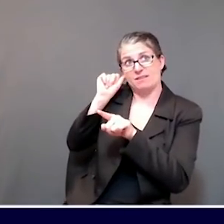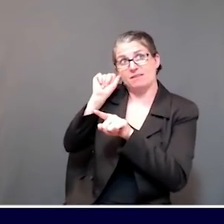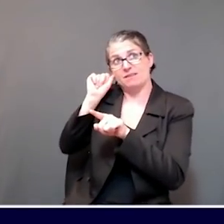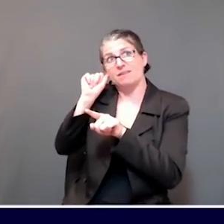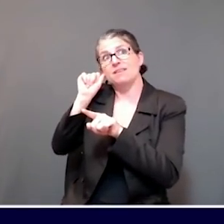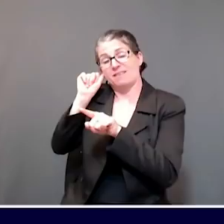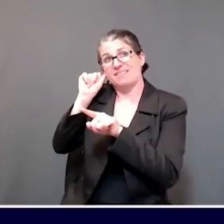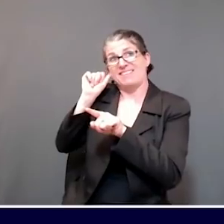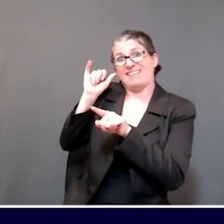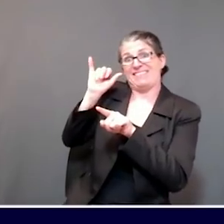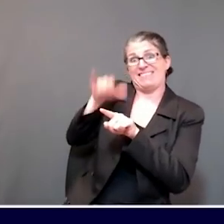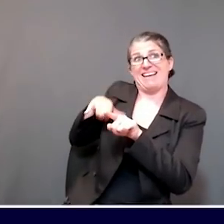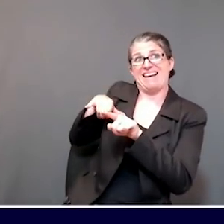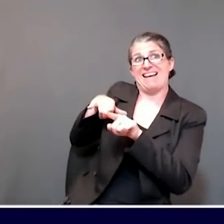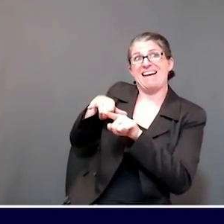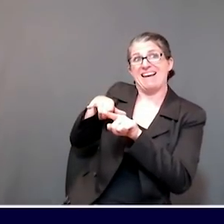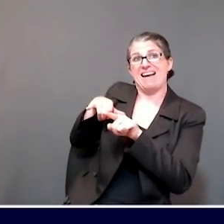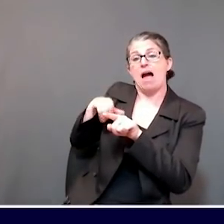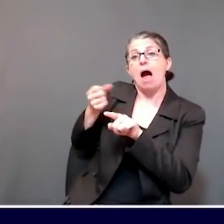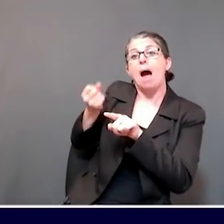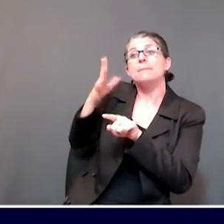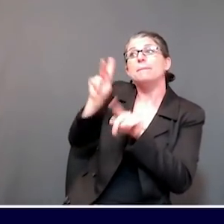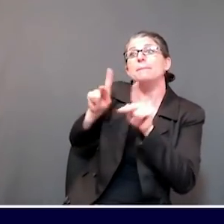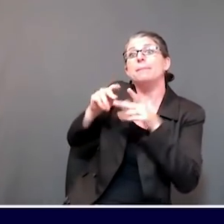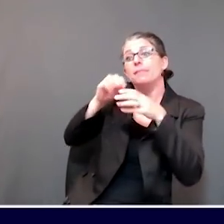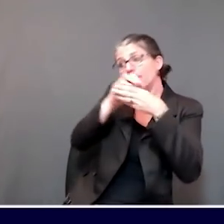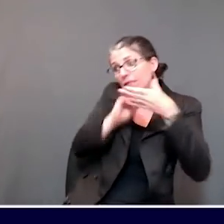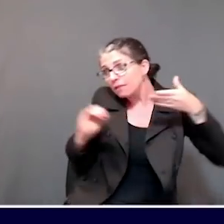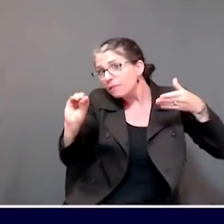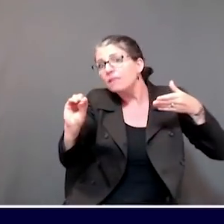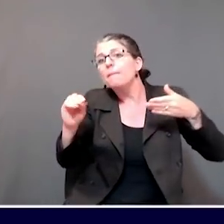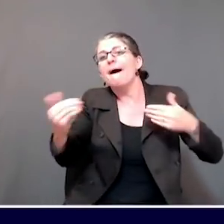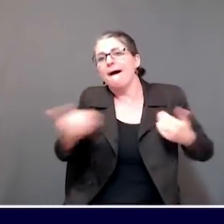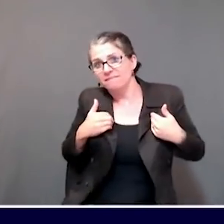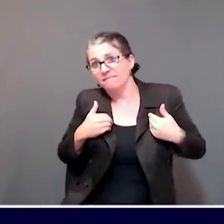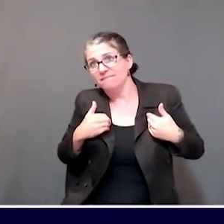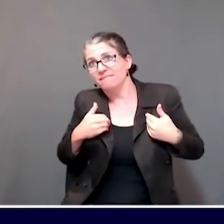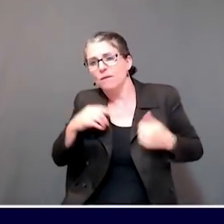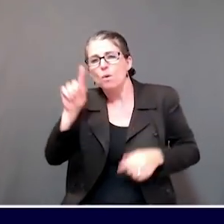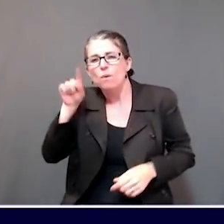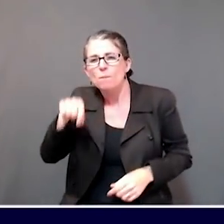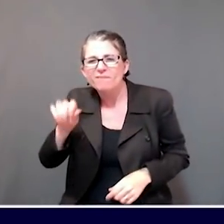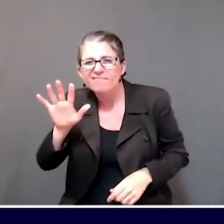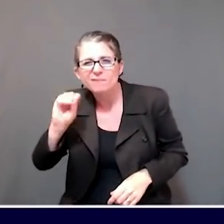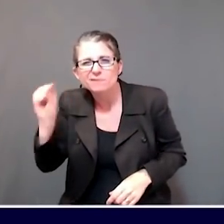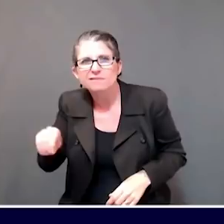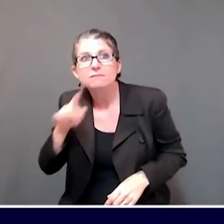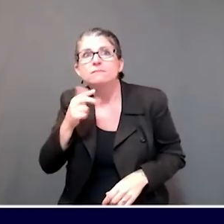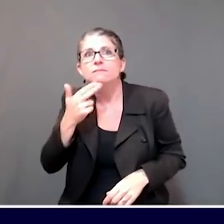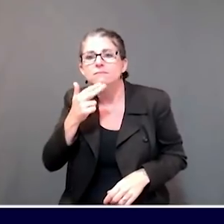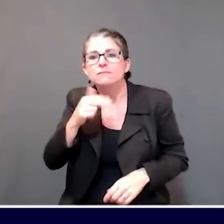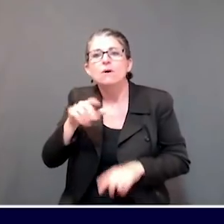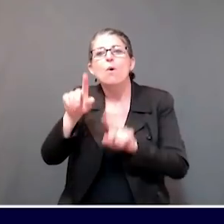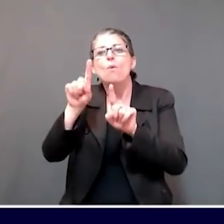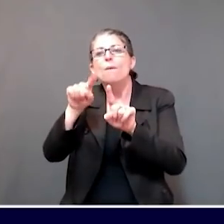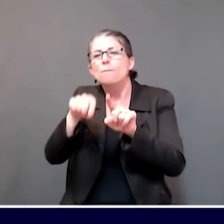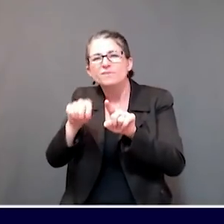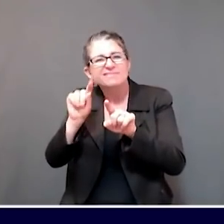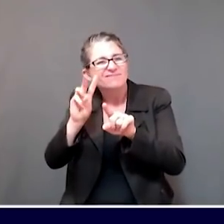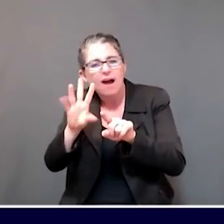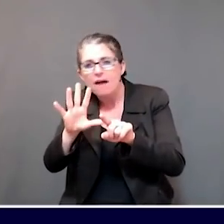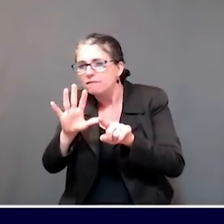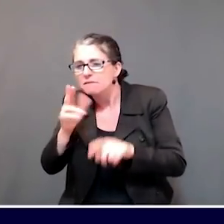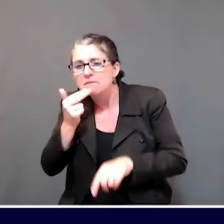was 1.65%. Now, the number that we really look at is not the one-day number, but rather